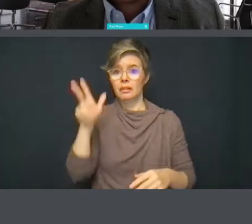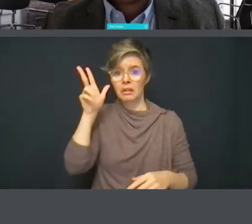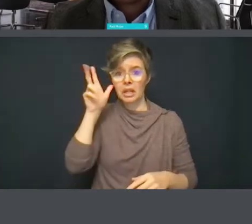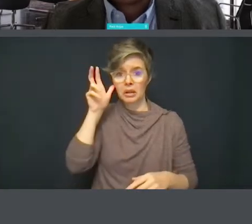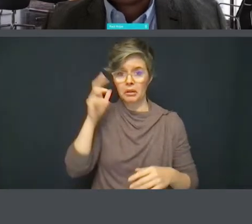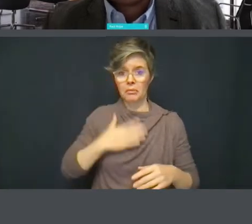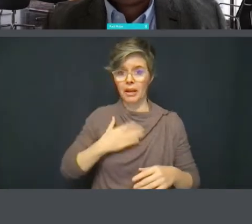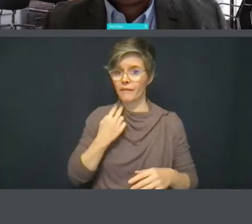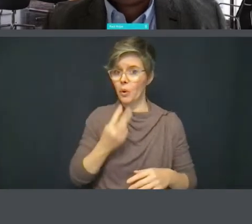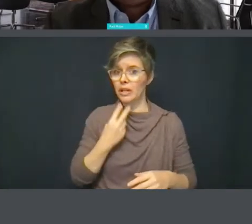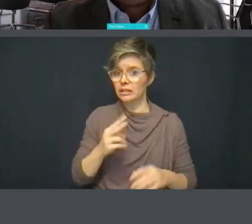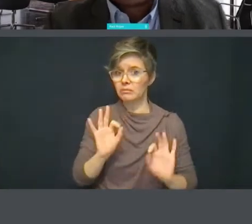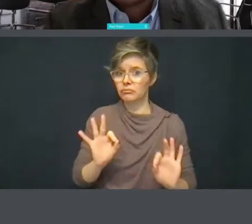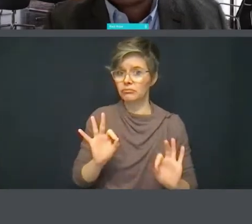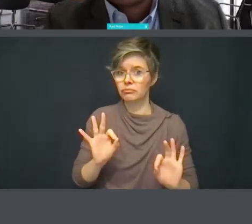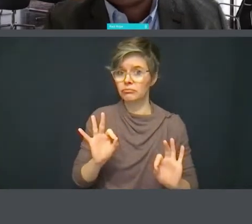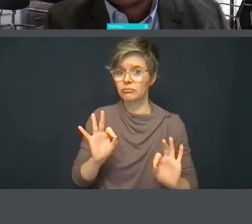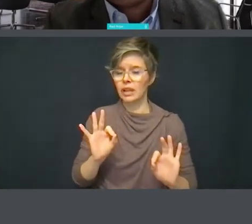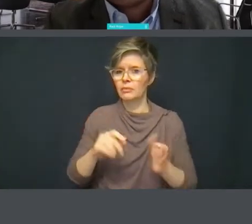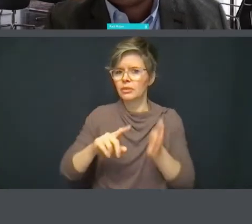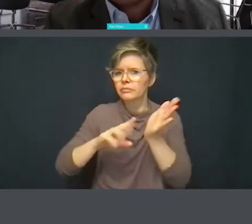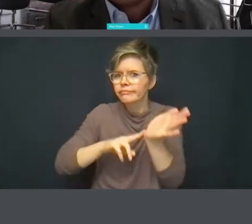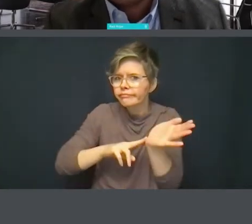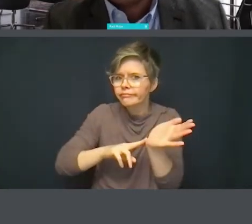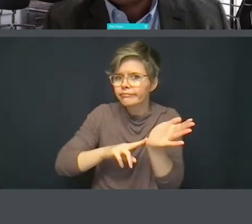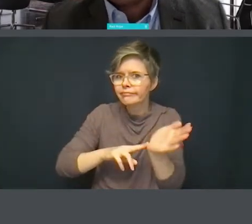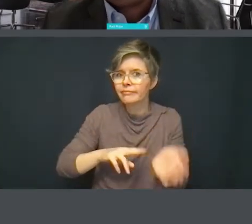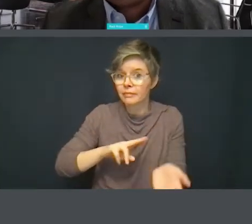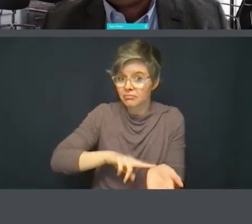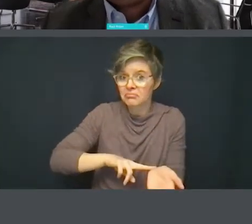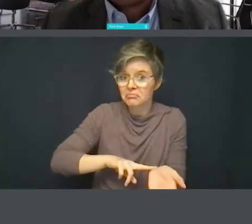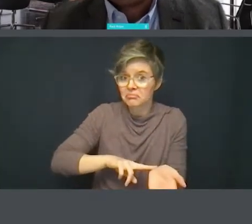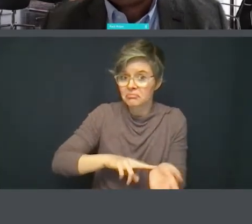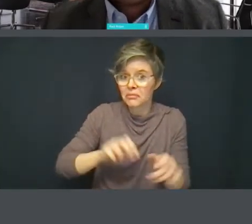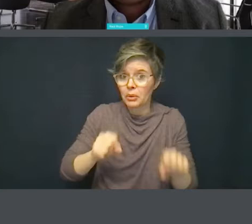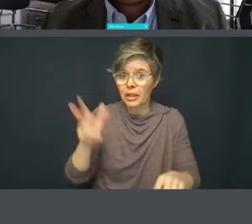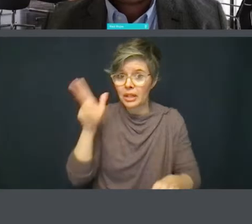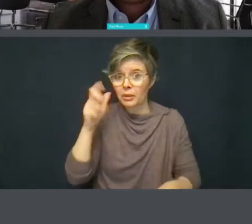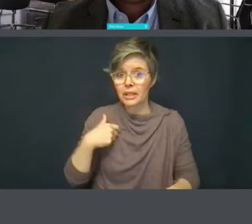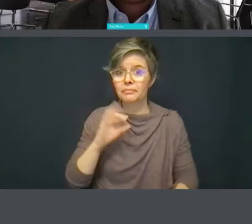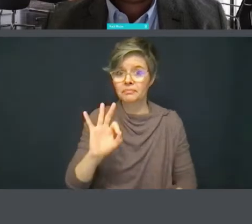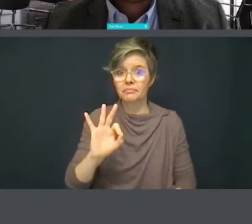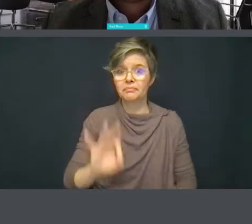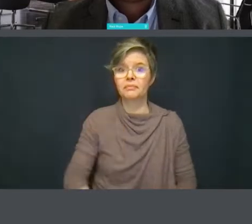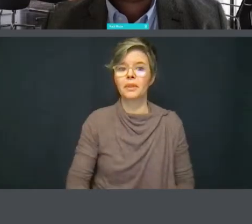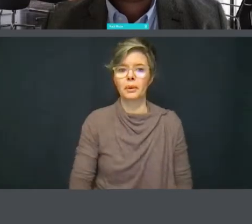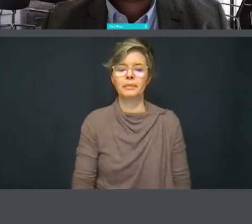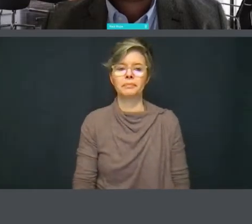guess someone would have told me something by now if people couldn't hear me. So I think we're okay on that end.